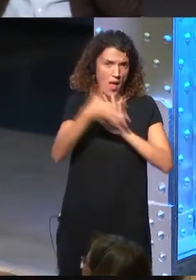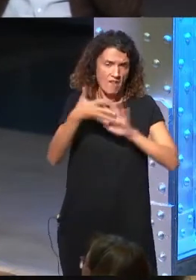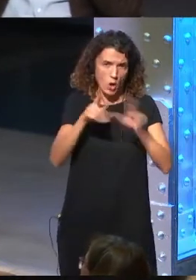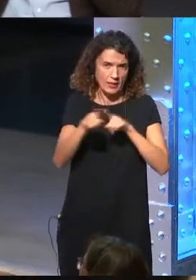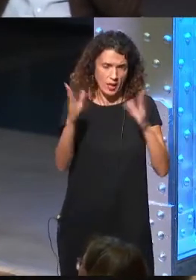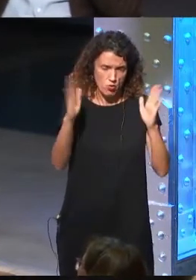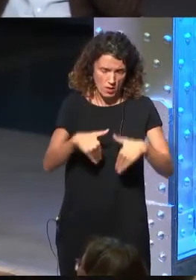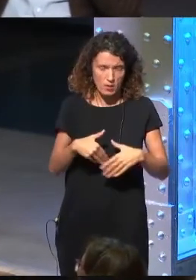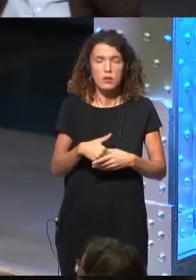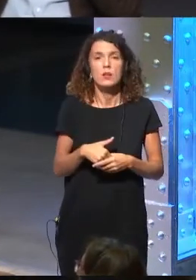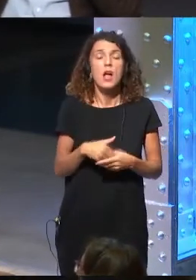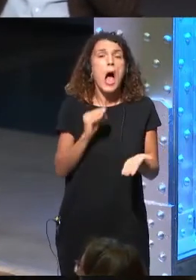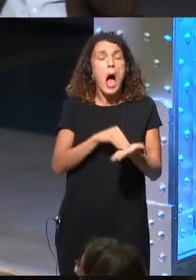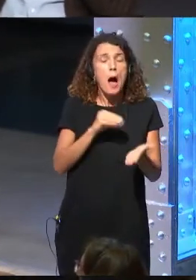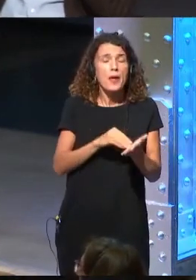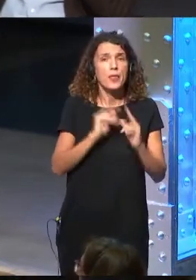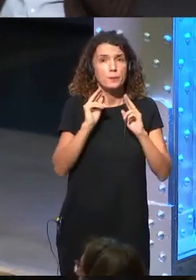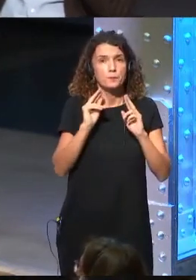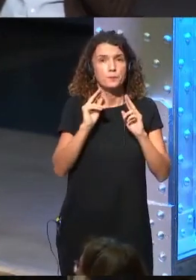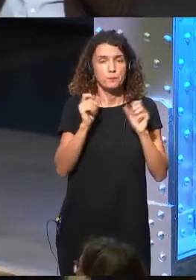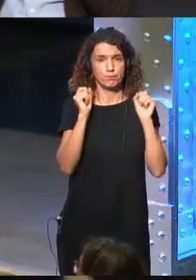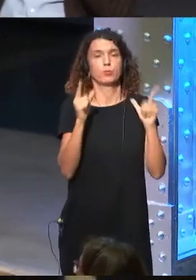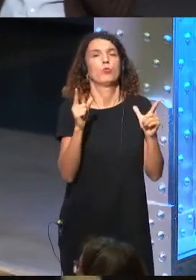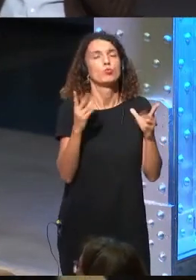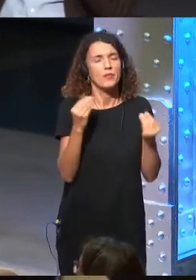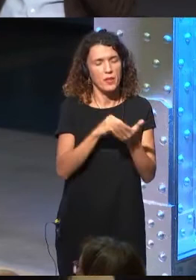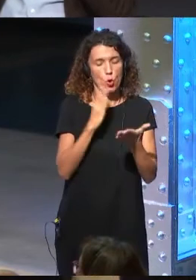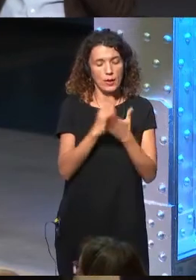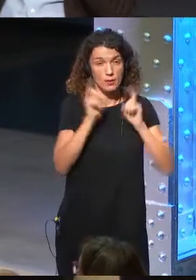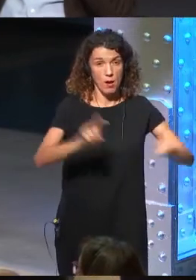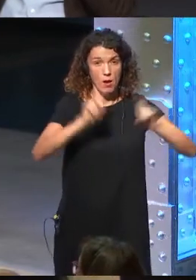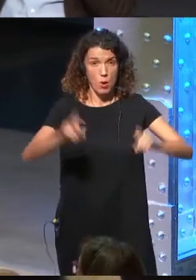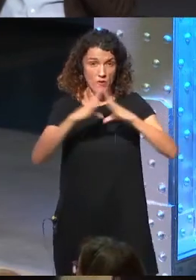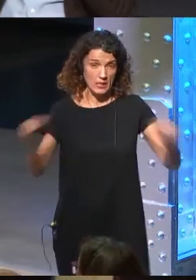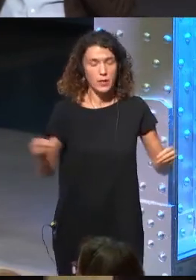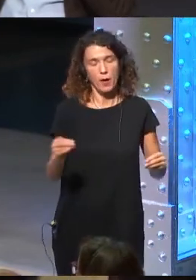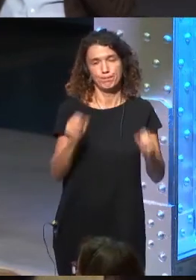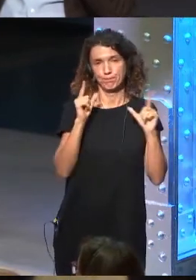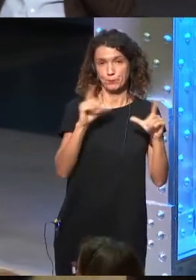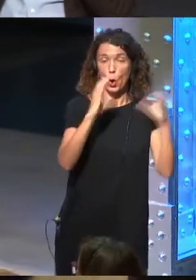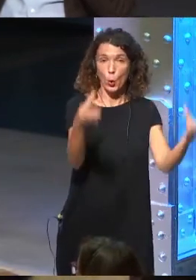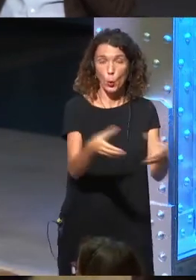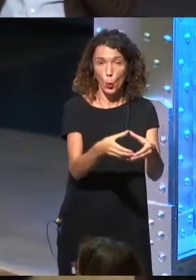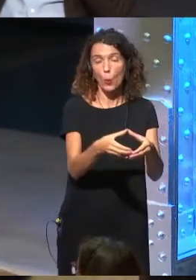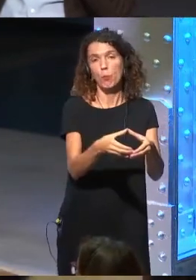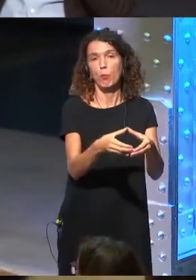You notice it when teaching, very clearly. You'll have a small group of women and